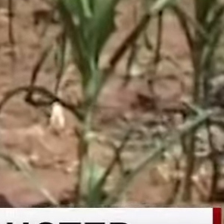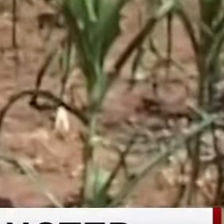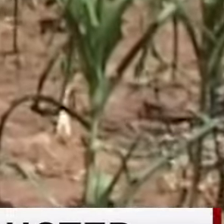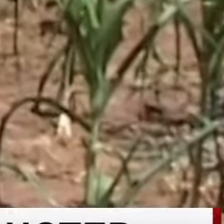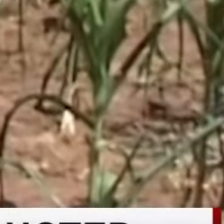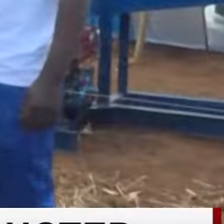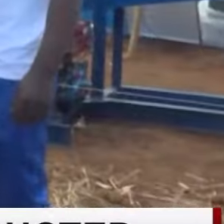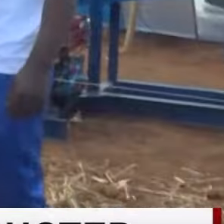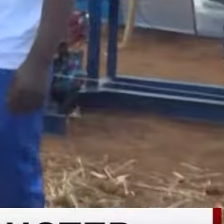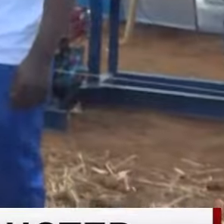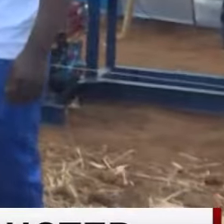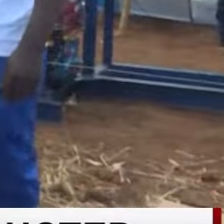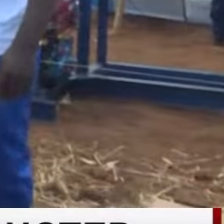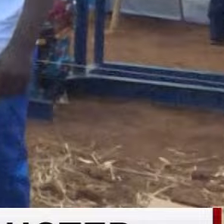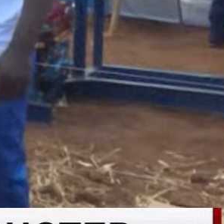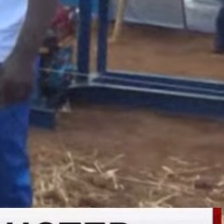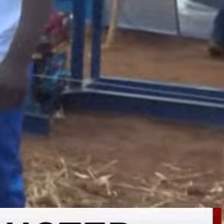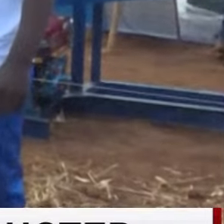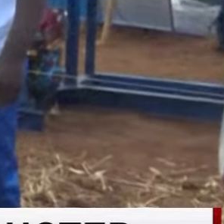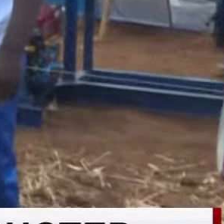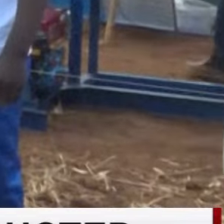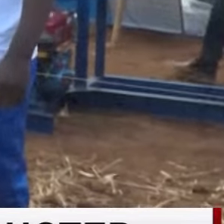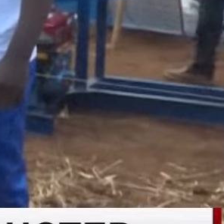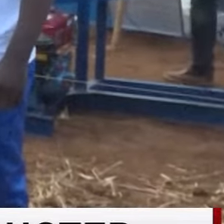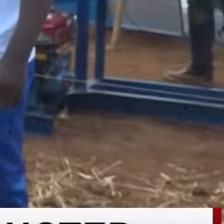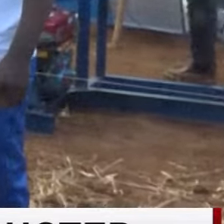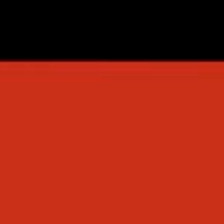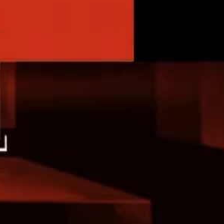to supporting East irrigation schemes.